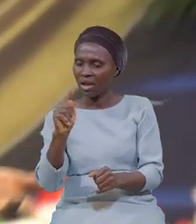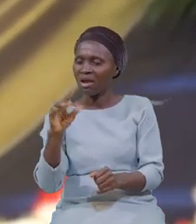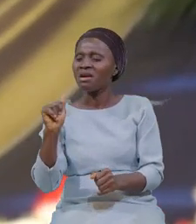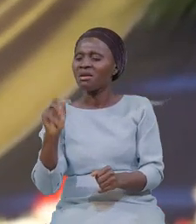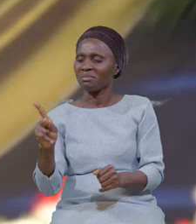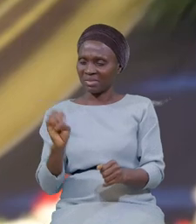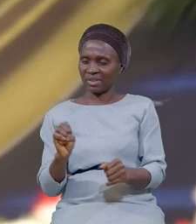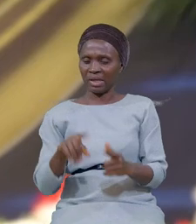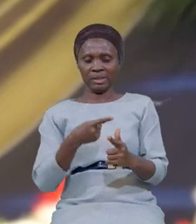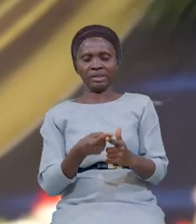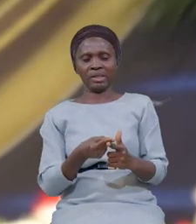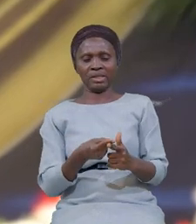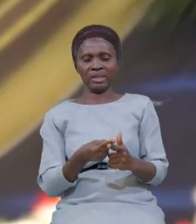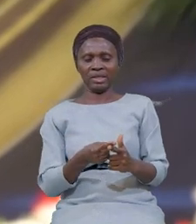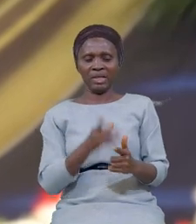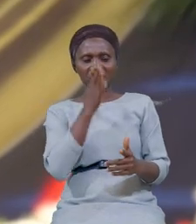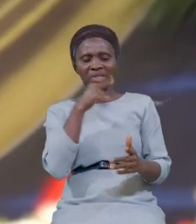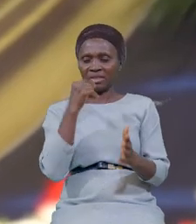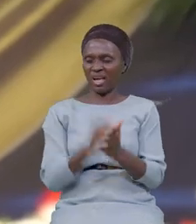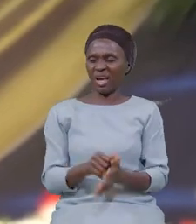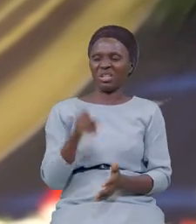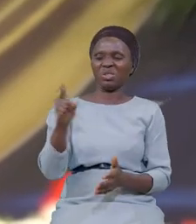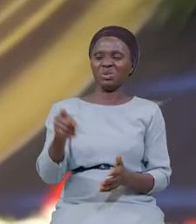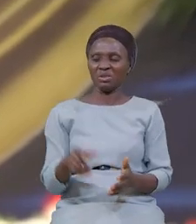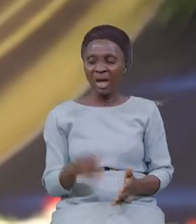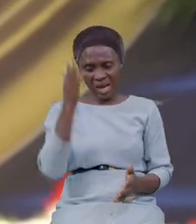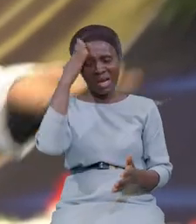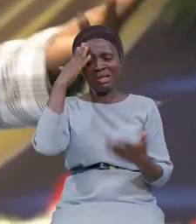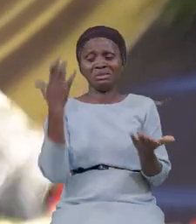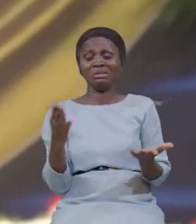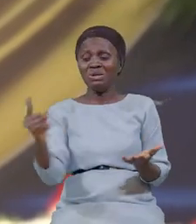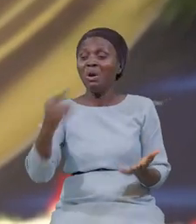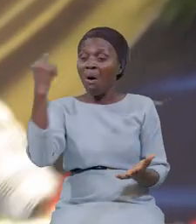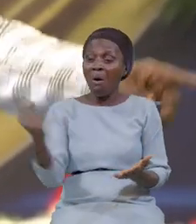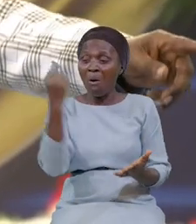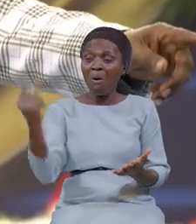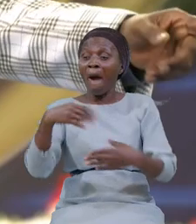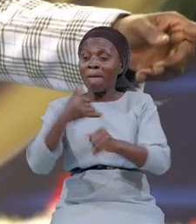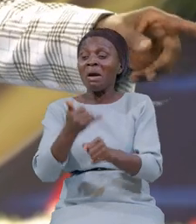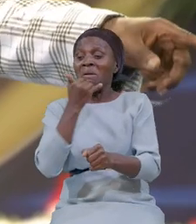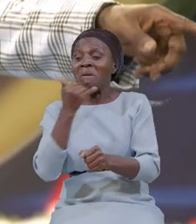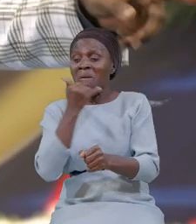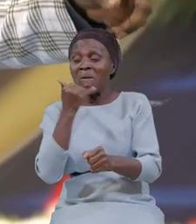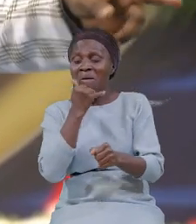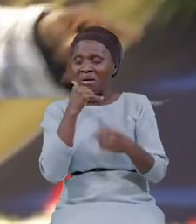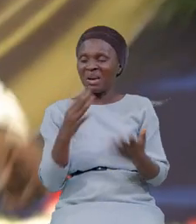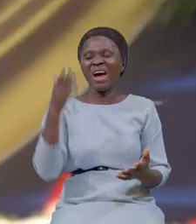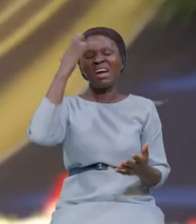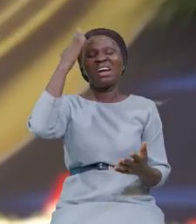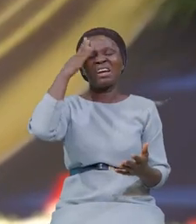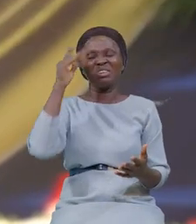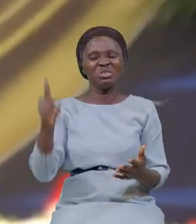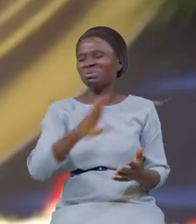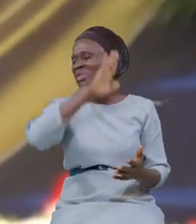father. Look, your father is this. I am the one feeding the family. You will be like